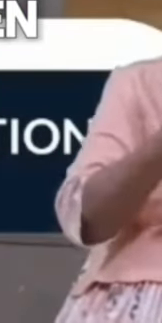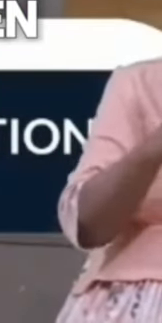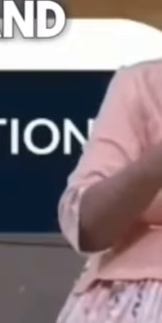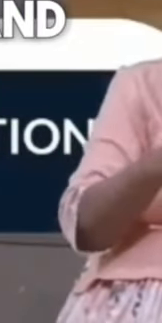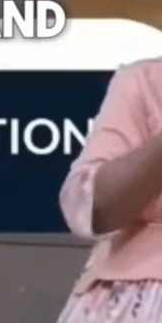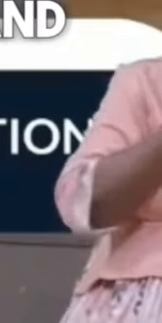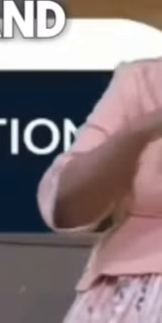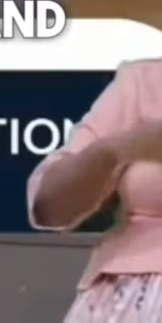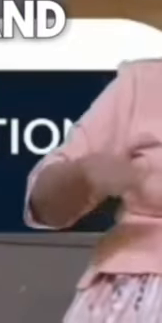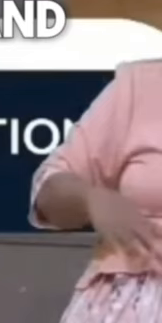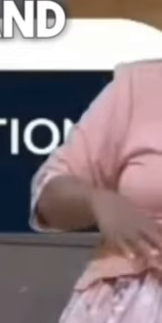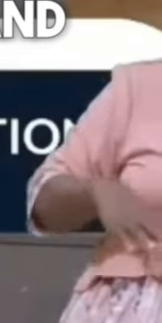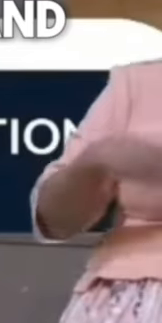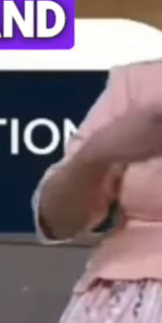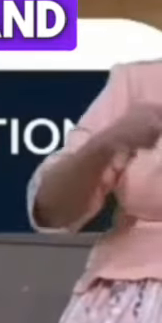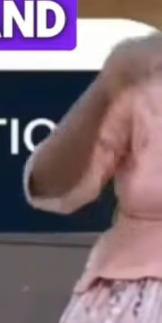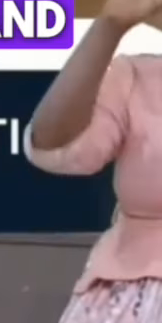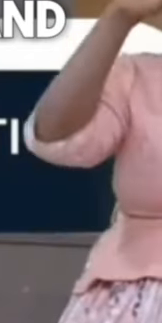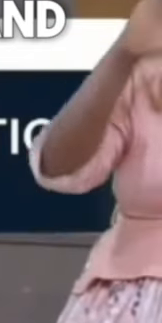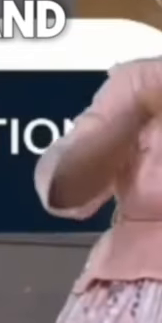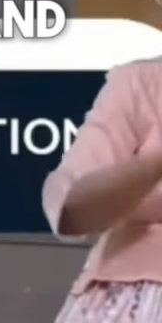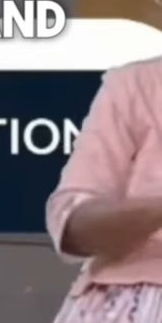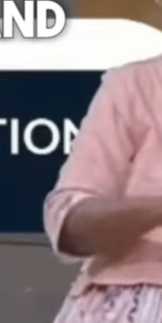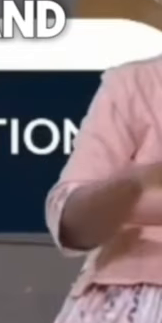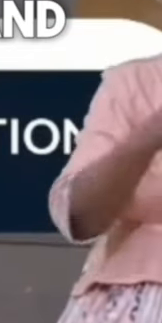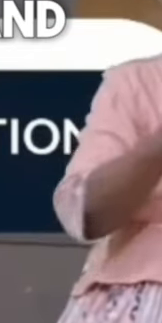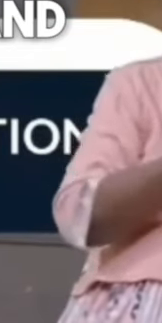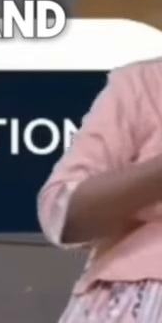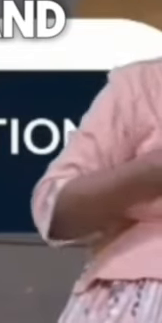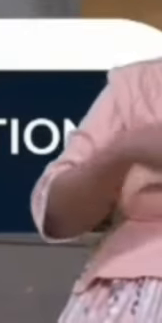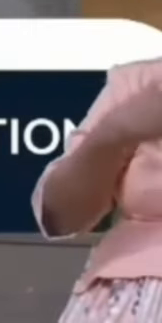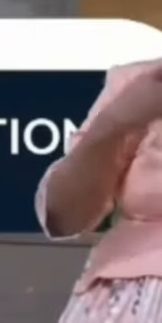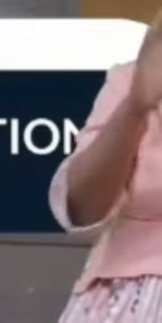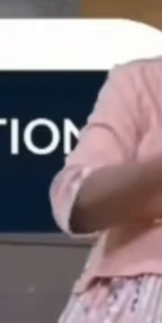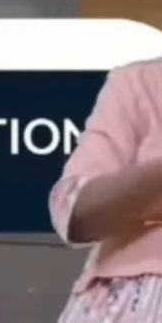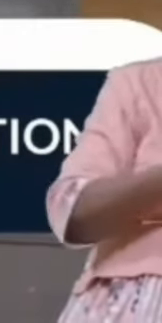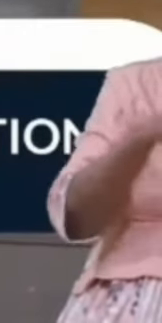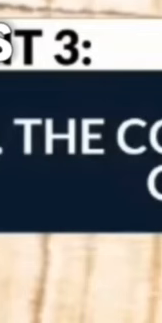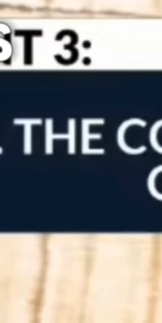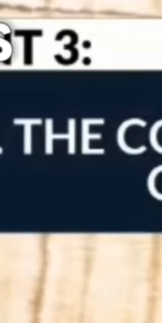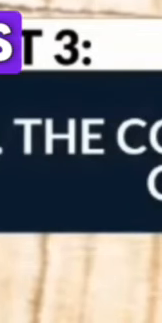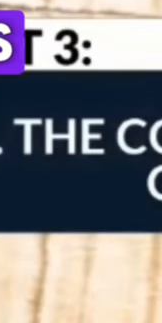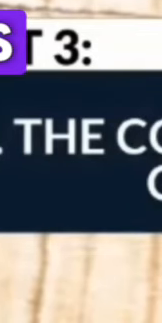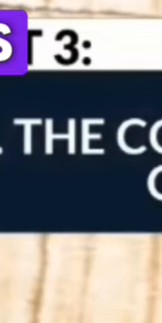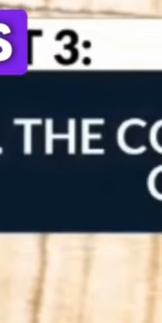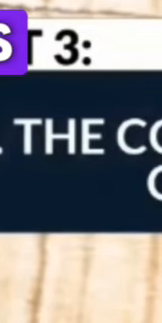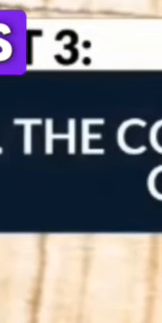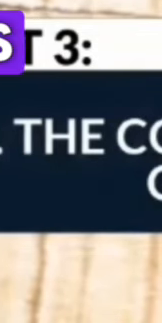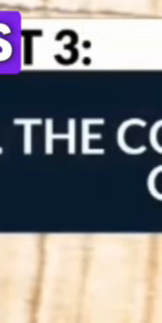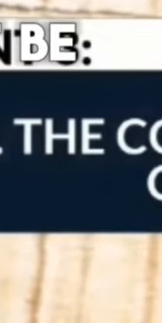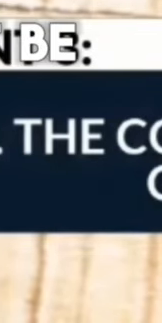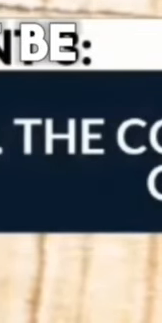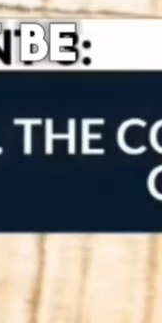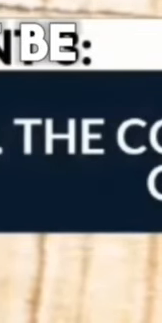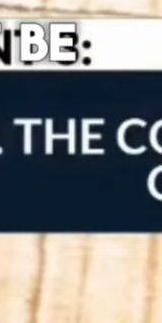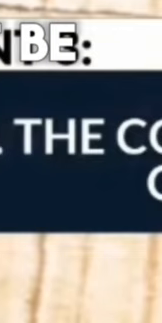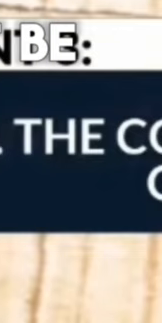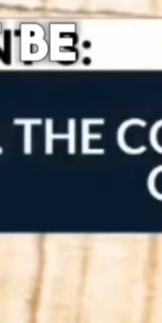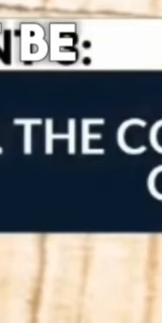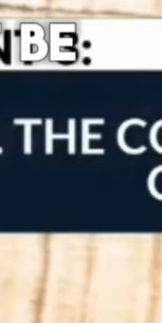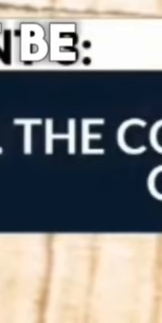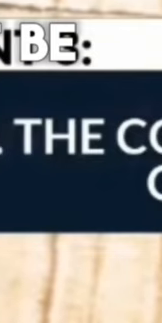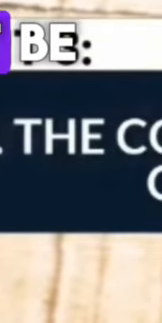Christ, the bridegroom, and church, the bride. Even sometimes the